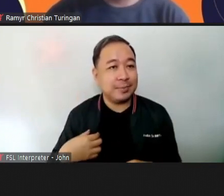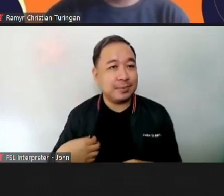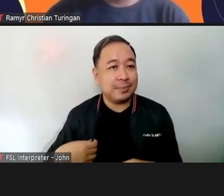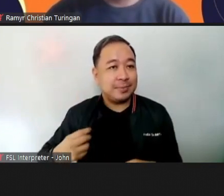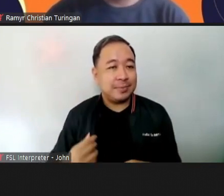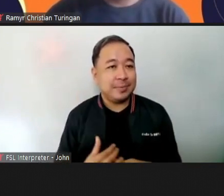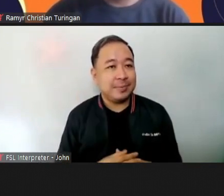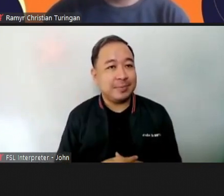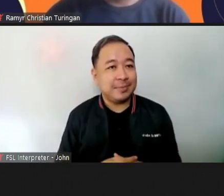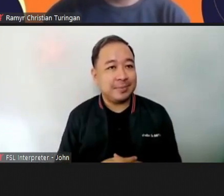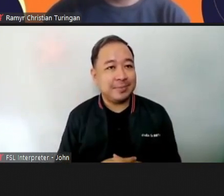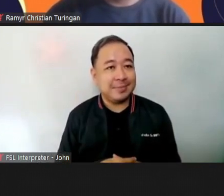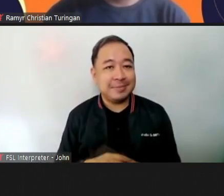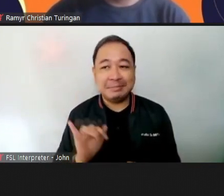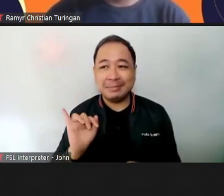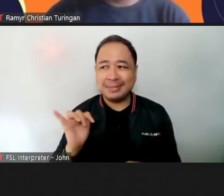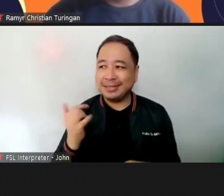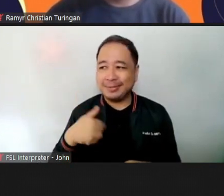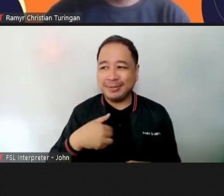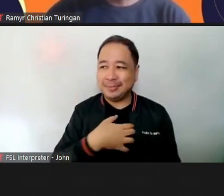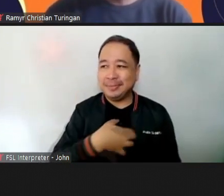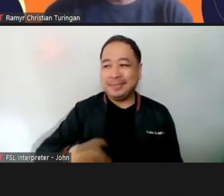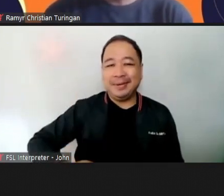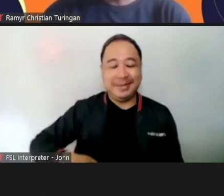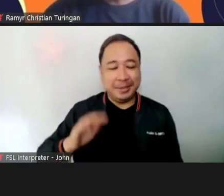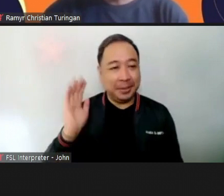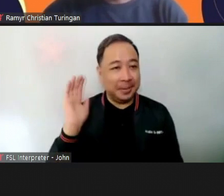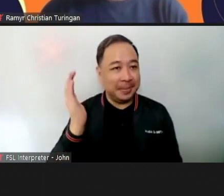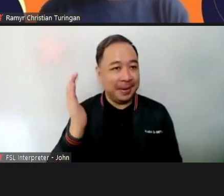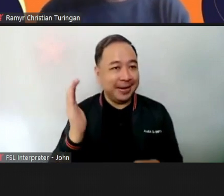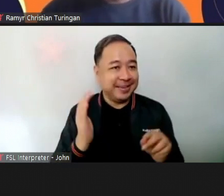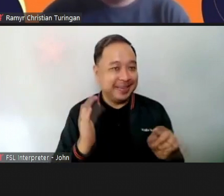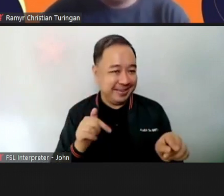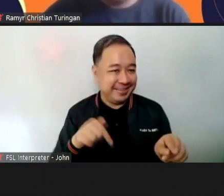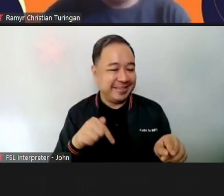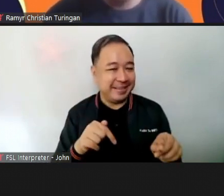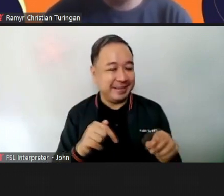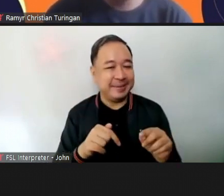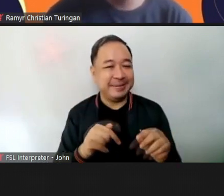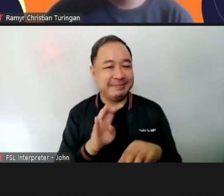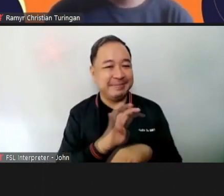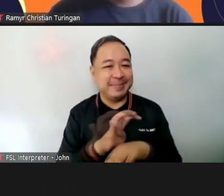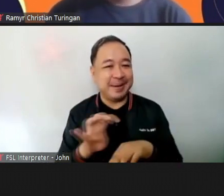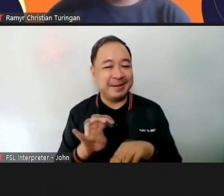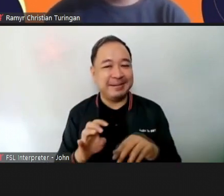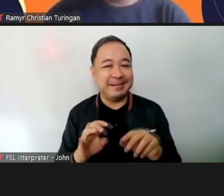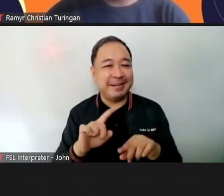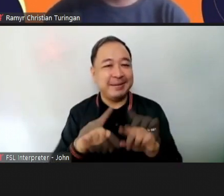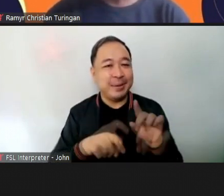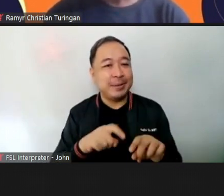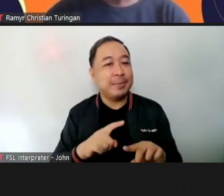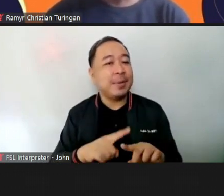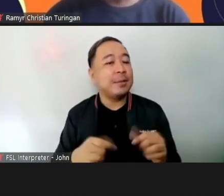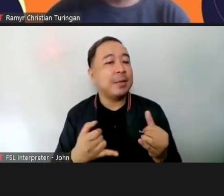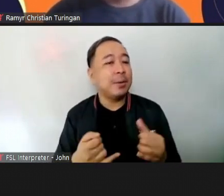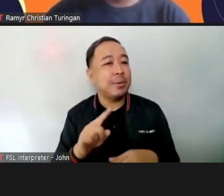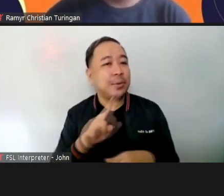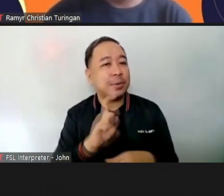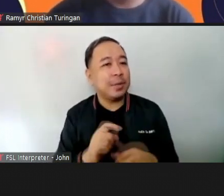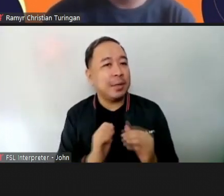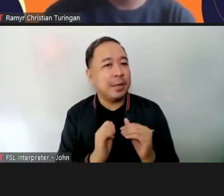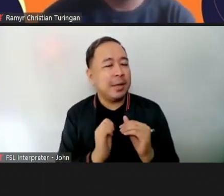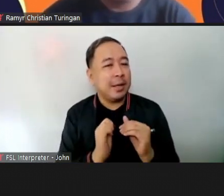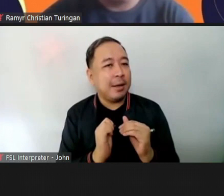maka-budget nitong forum natin, no? Parang question and answer portion talaga. But here is your question. Paano